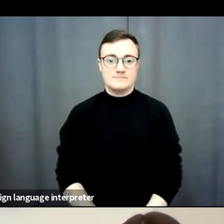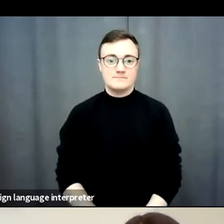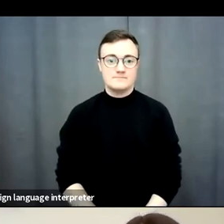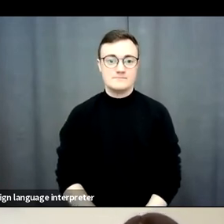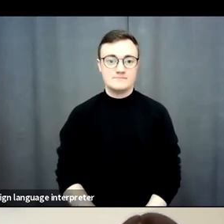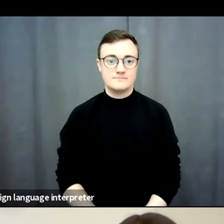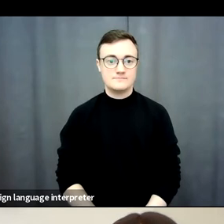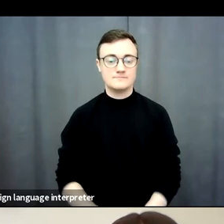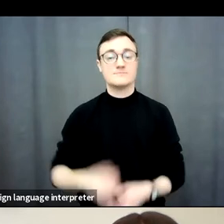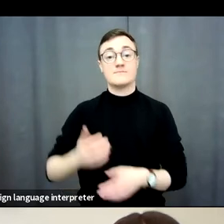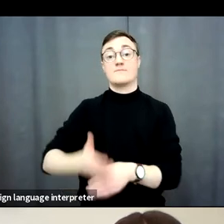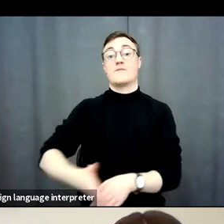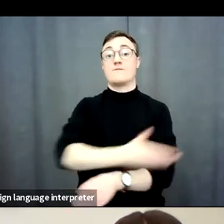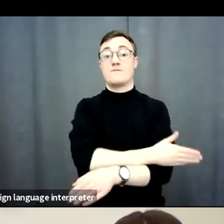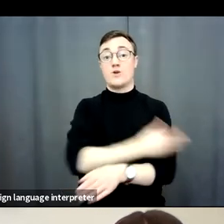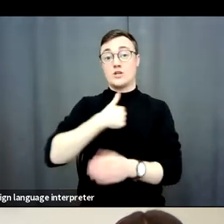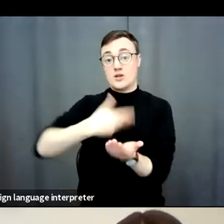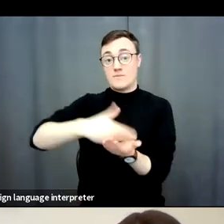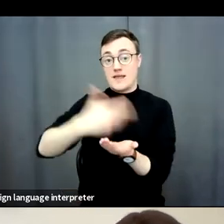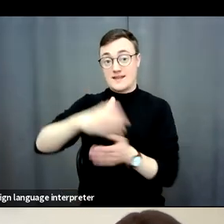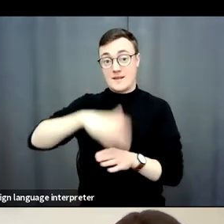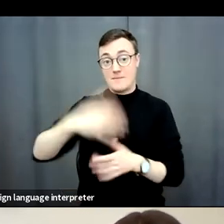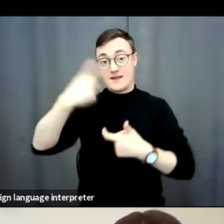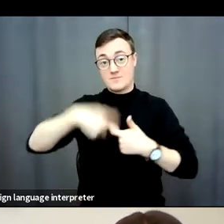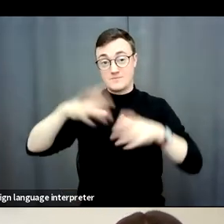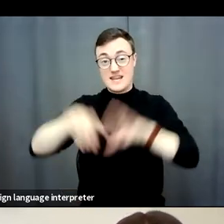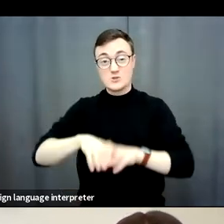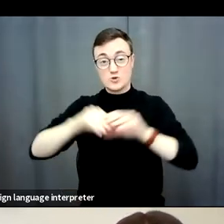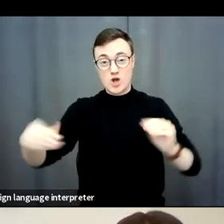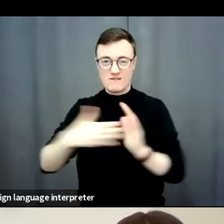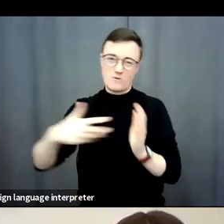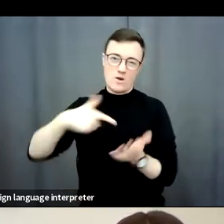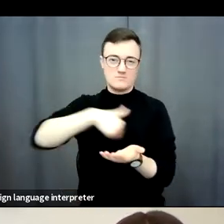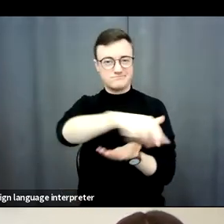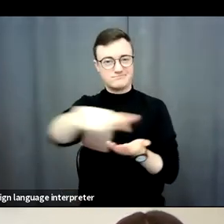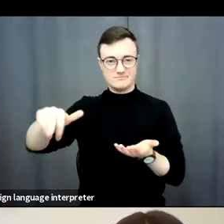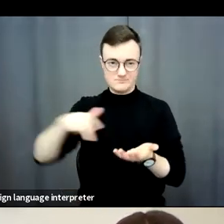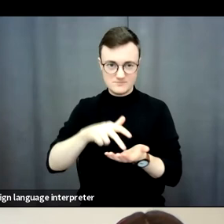Before I tell you more about the results from the walks, I want to